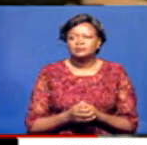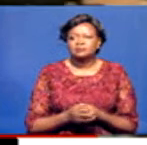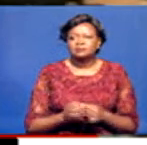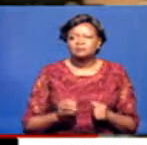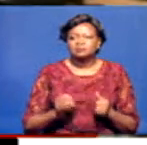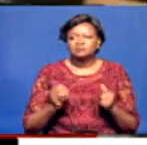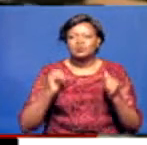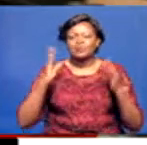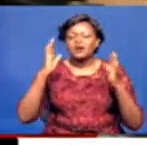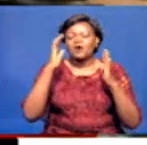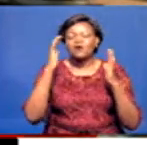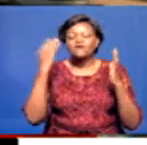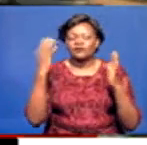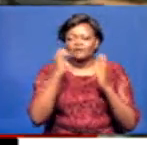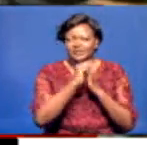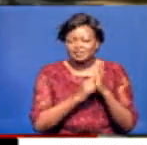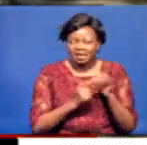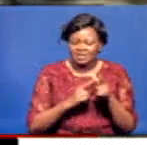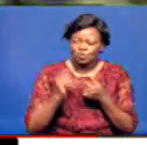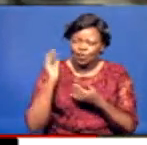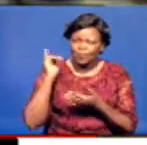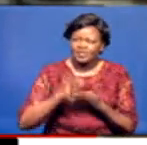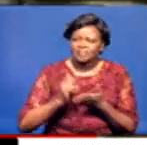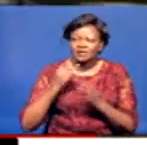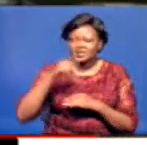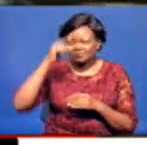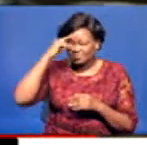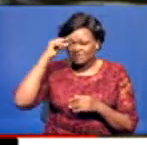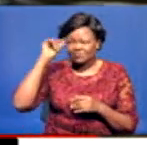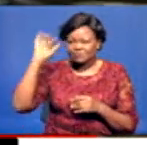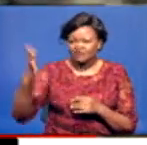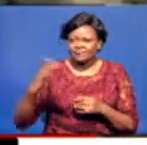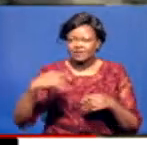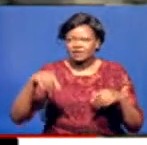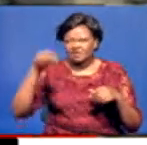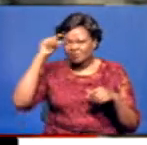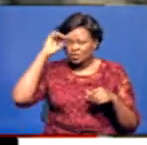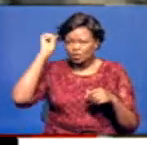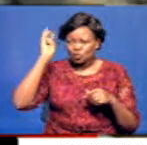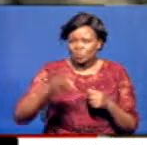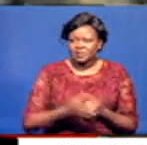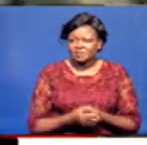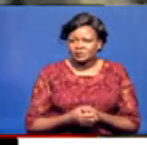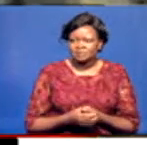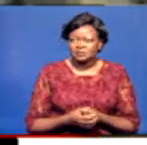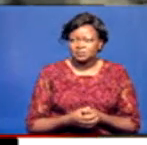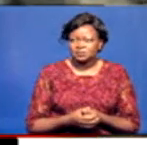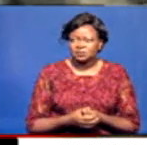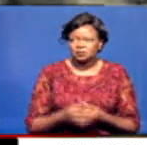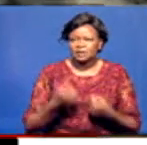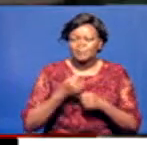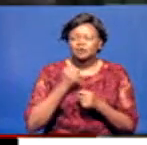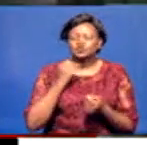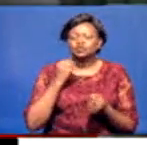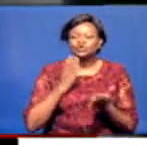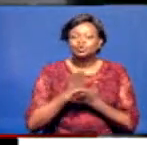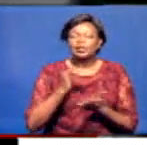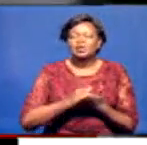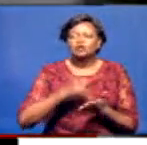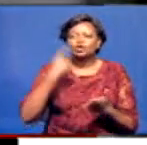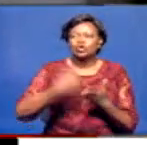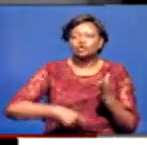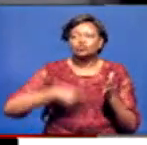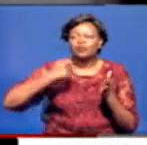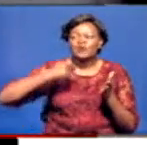agenda. And we also hope the next government coming in, the fifth government, will also be making sure that cost of manufacturing is brought down.